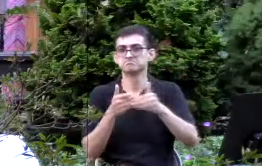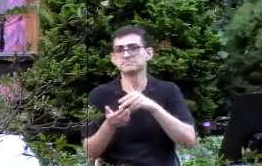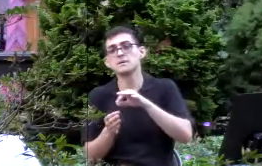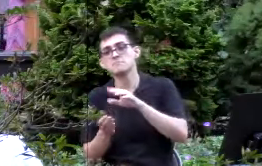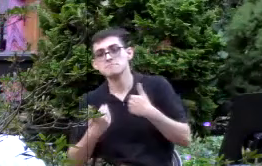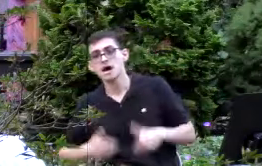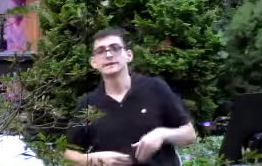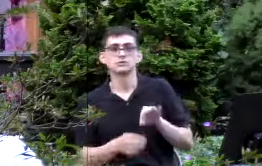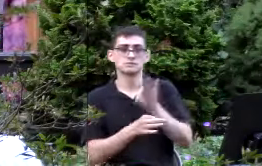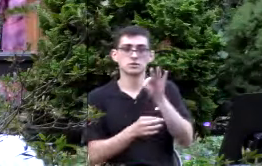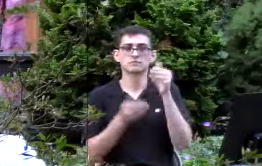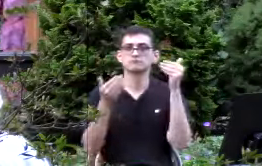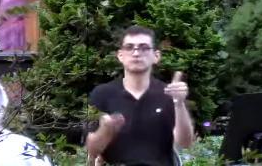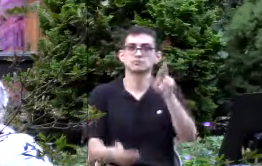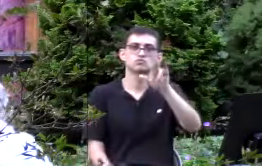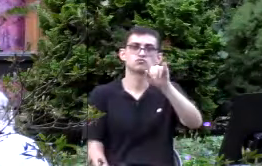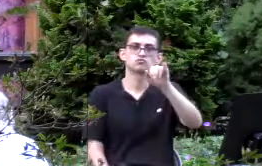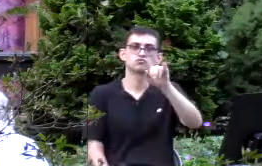rise.